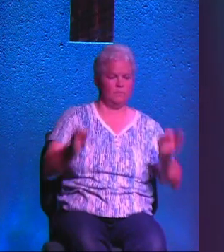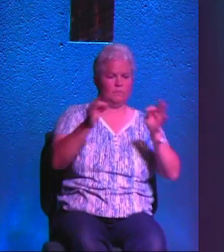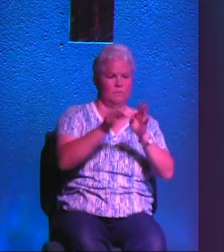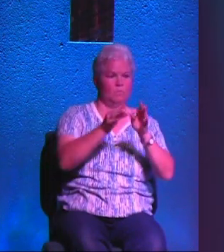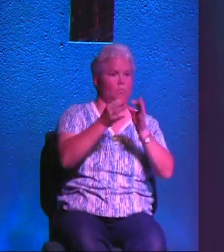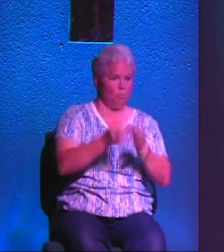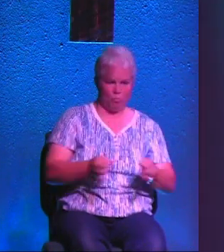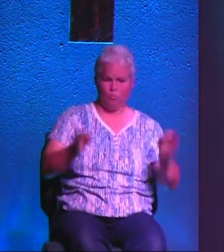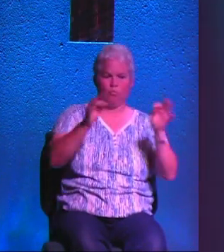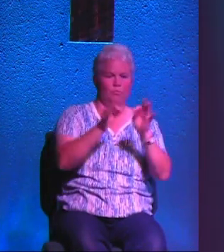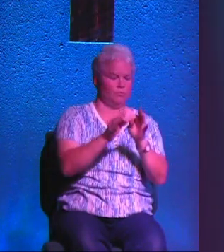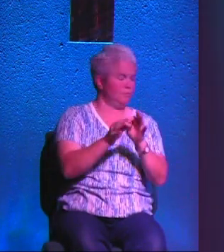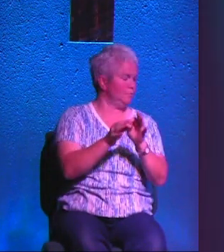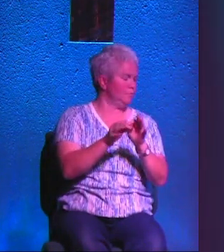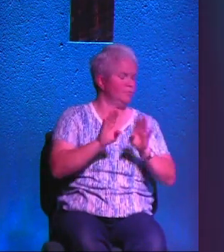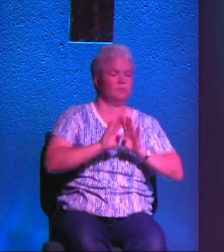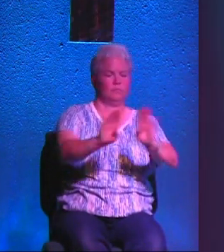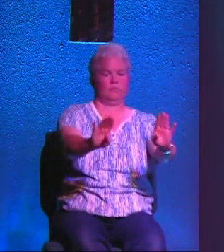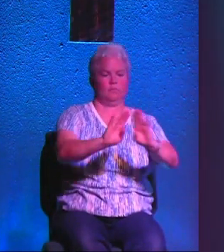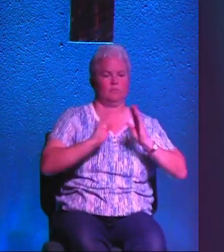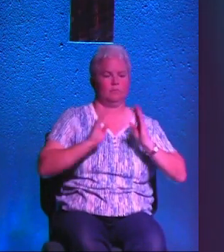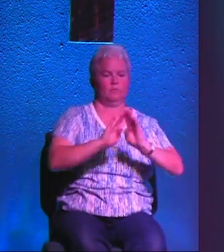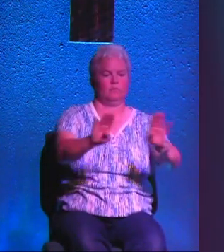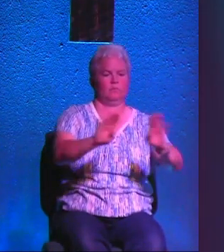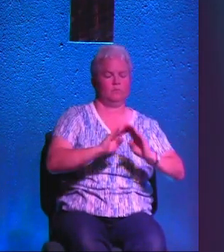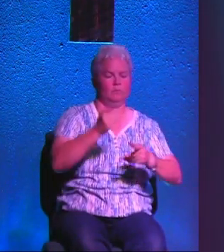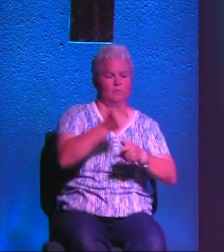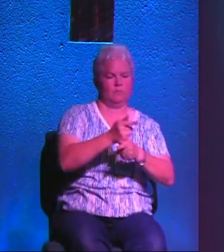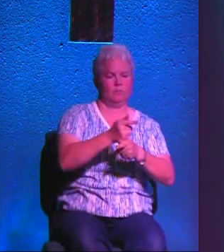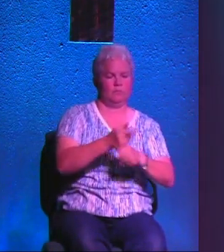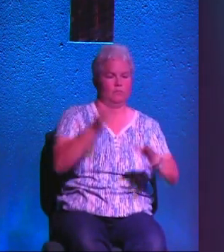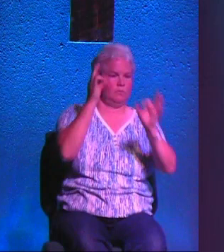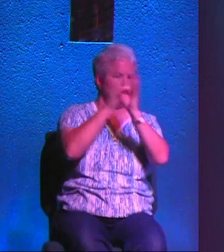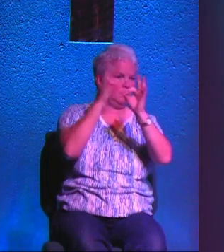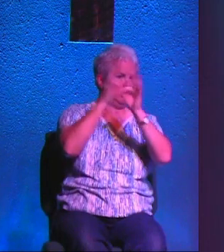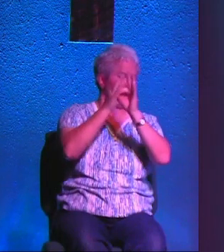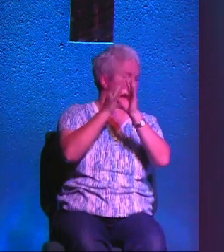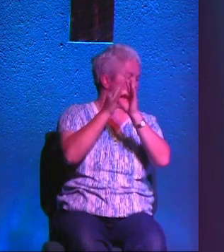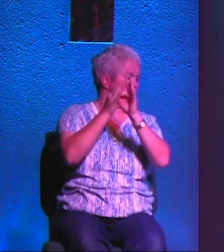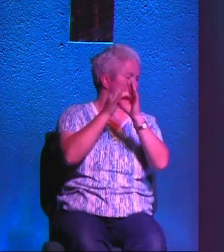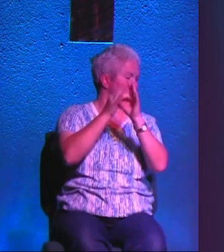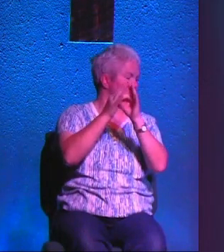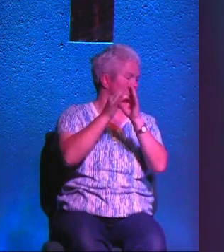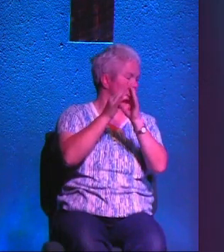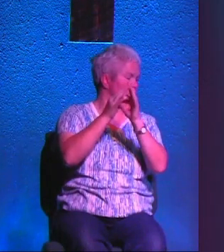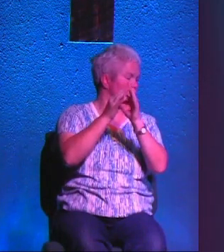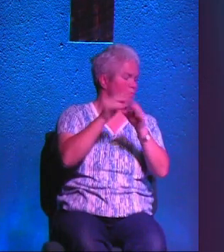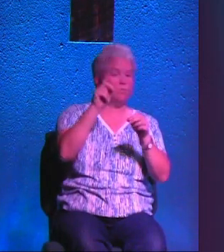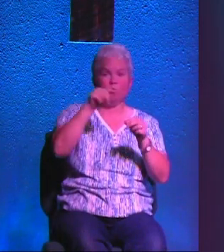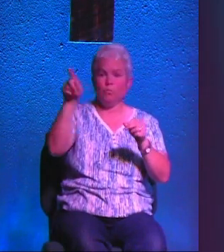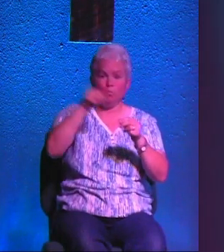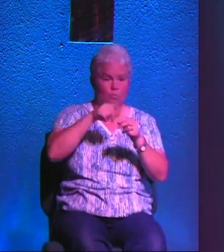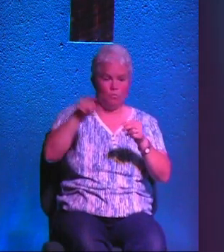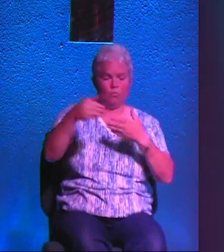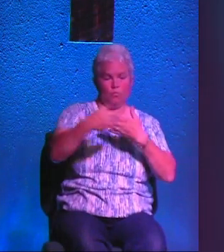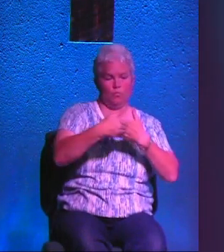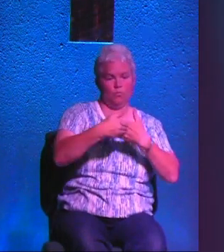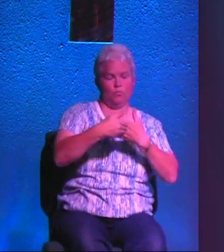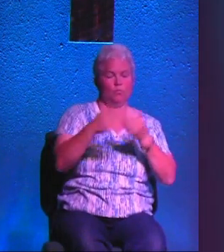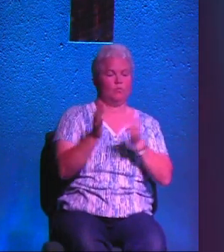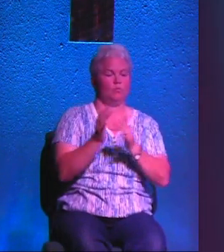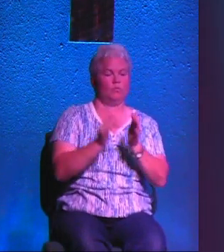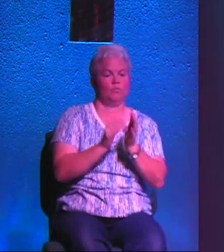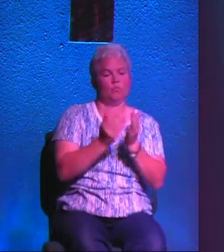incredibly important to be a gatekeeper of your own faith. And the gist of it is simply this: check everything against